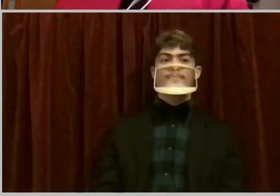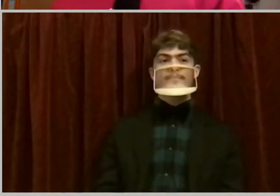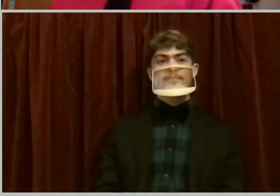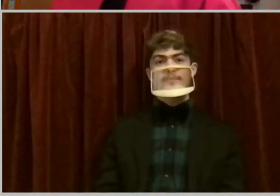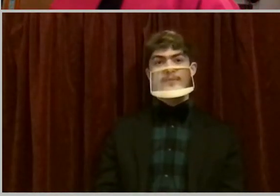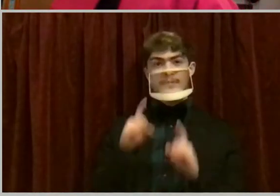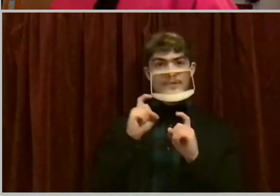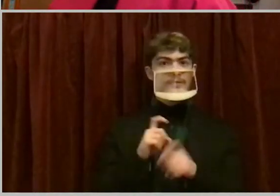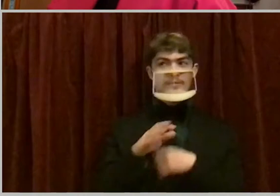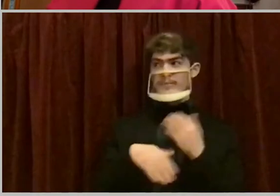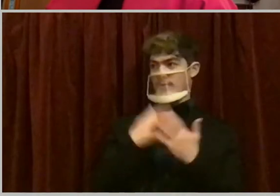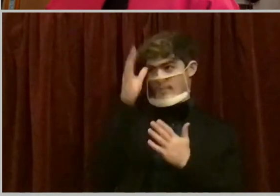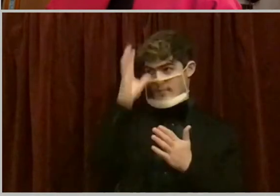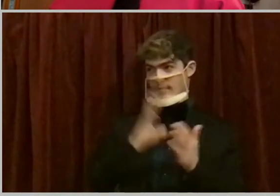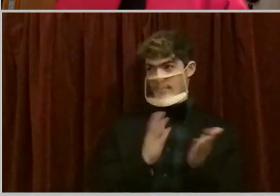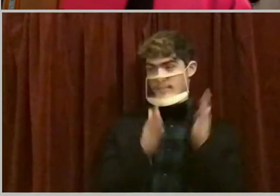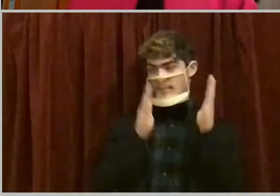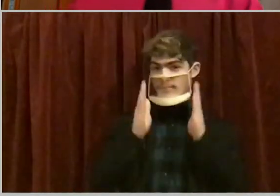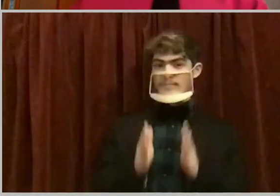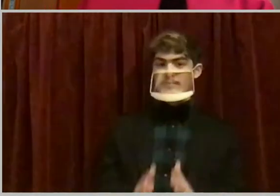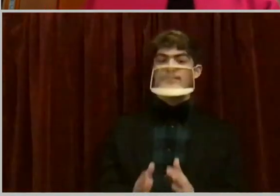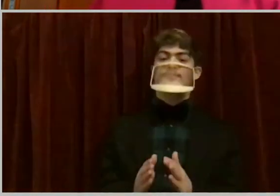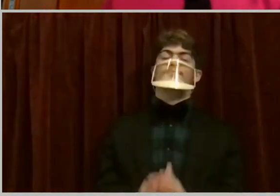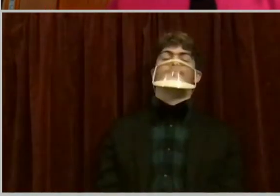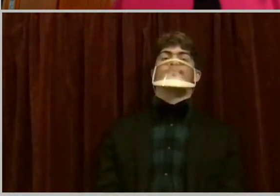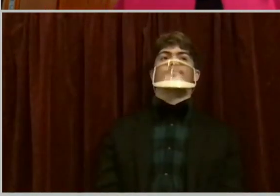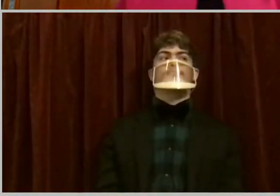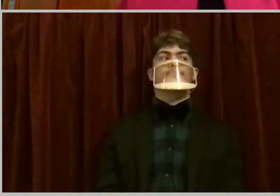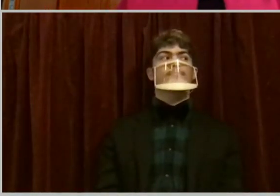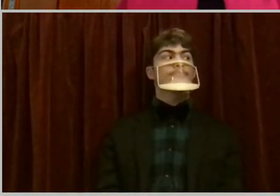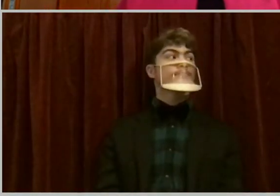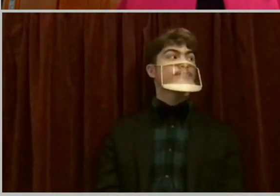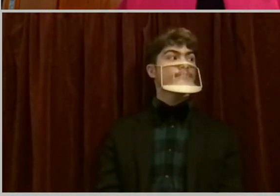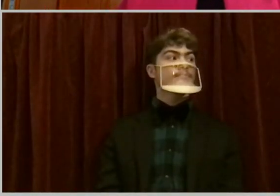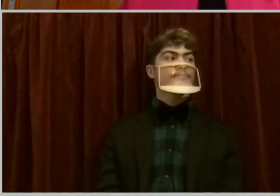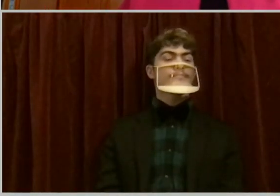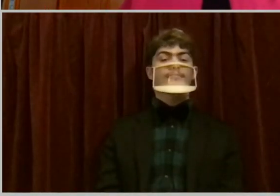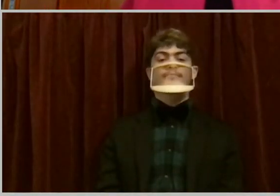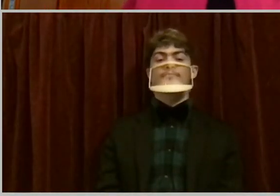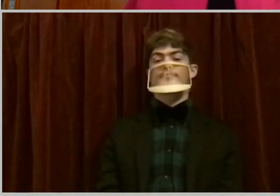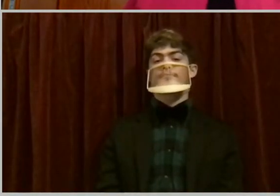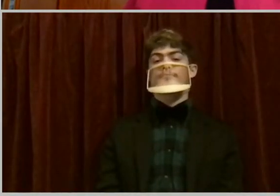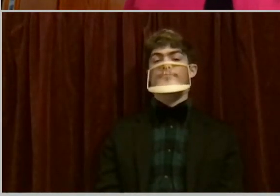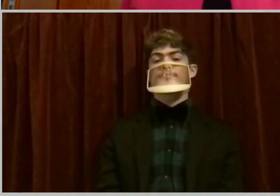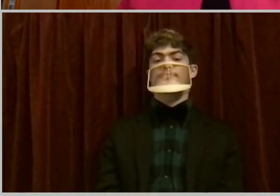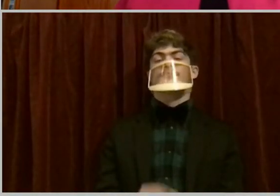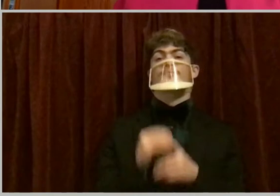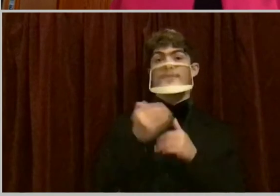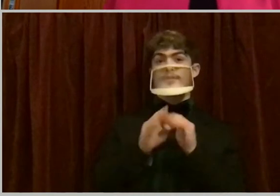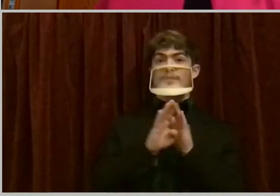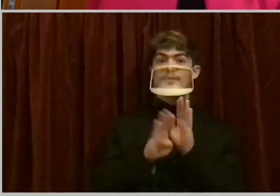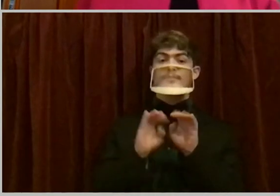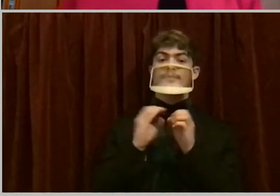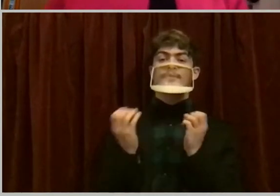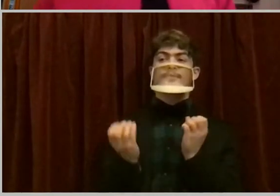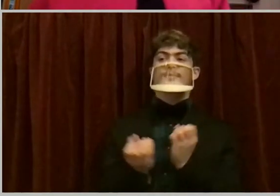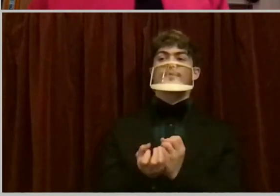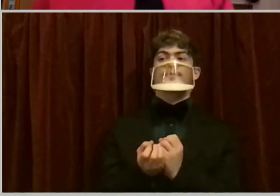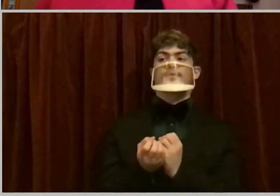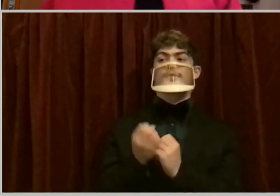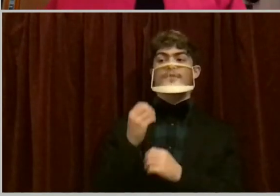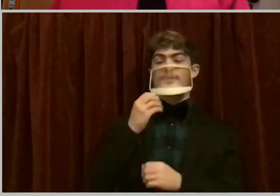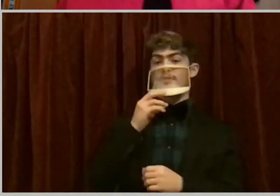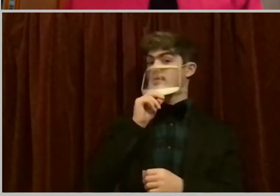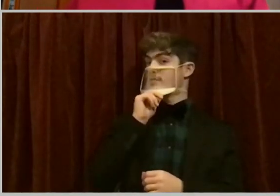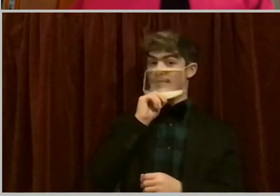you in the men's order service to join us at that time and to just be ready. And our next Bible class is not going to